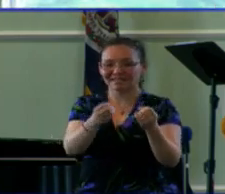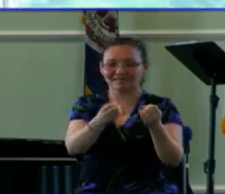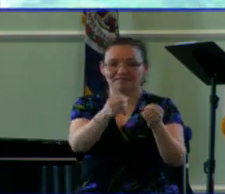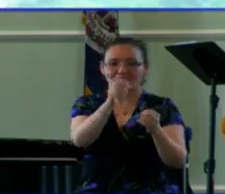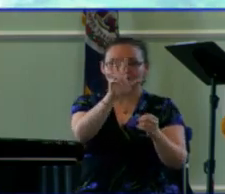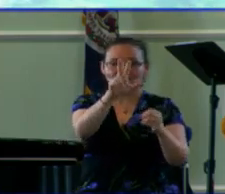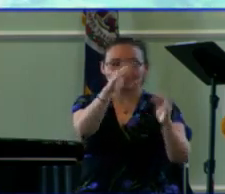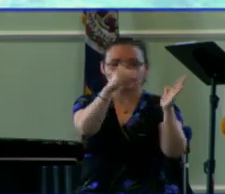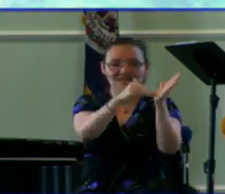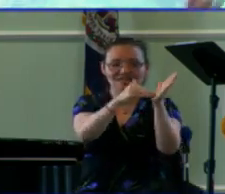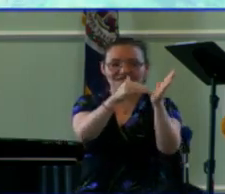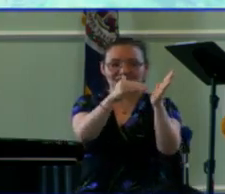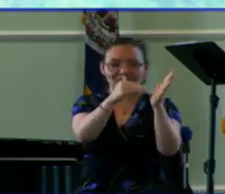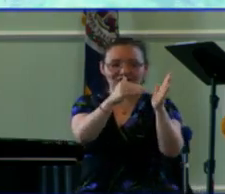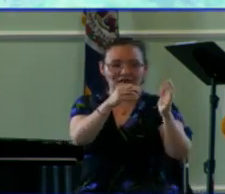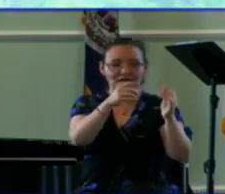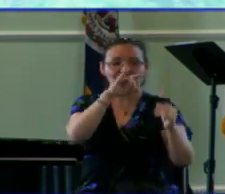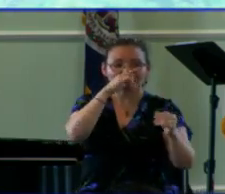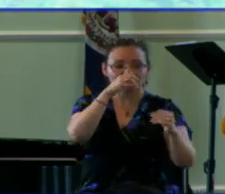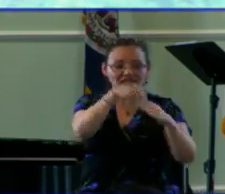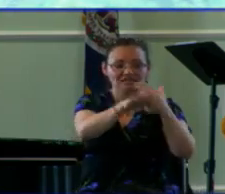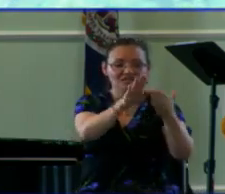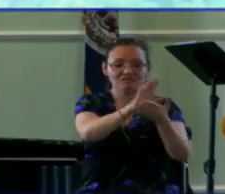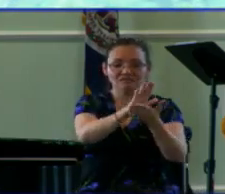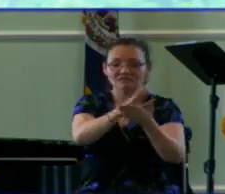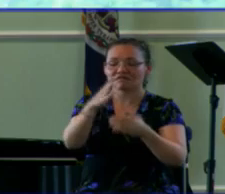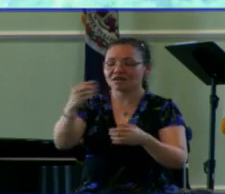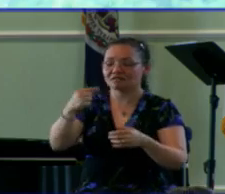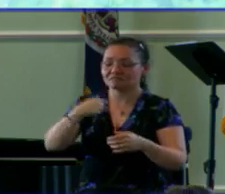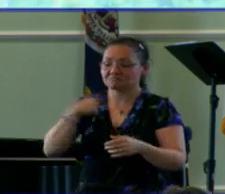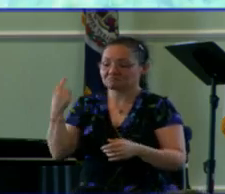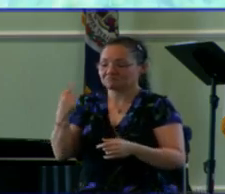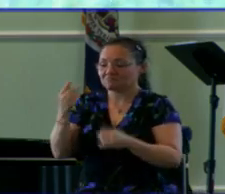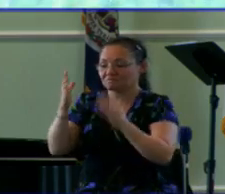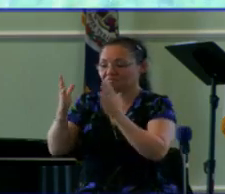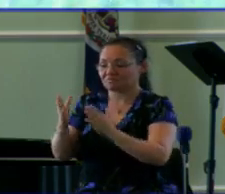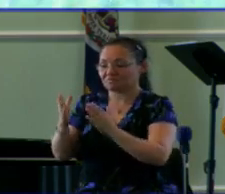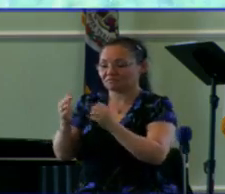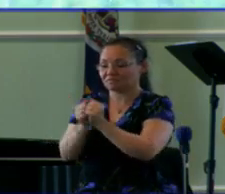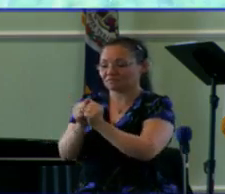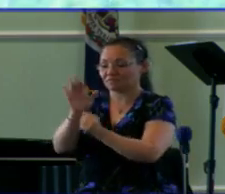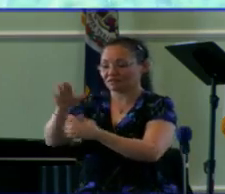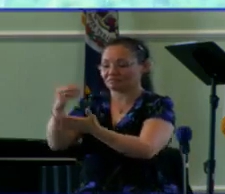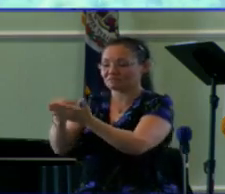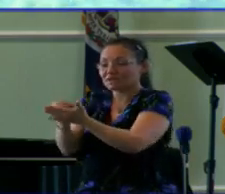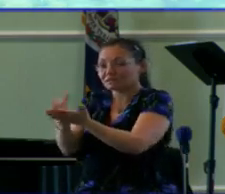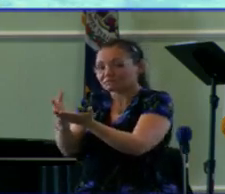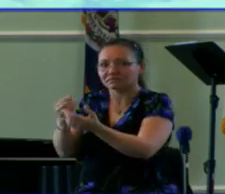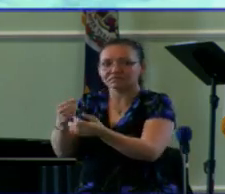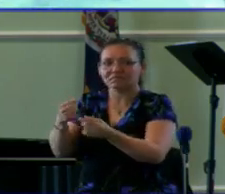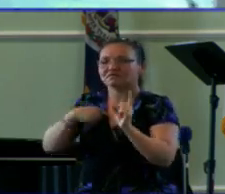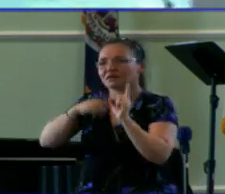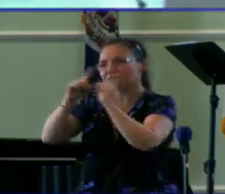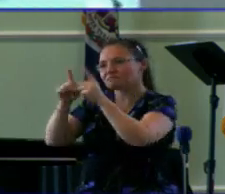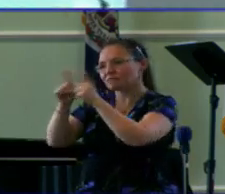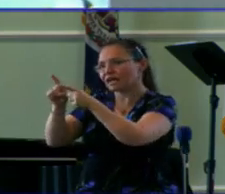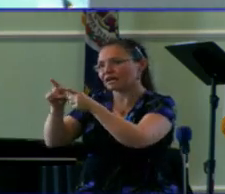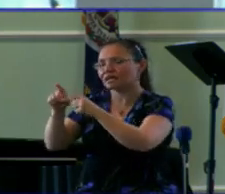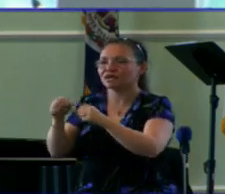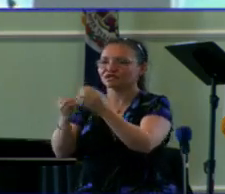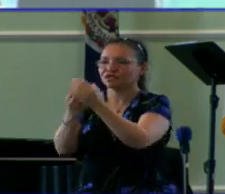And they put me on an airplane, and I made my way to Massachusetts. Springfield,